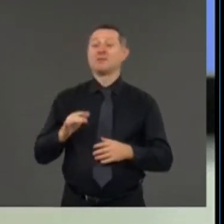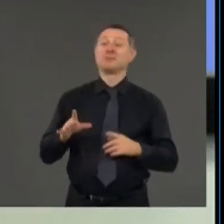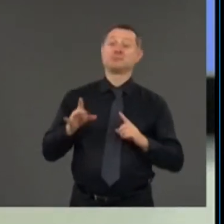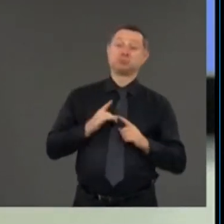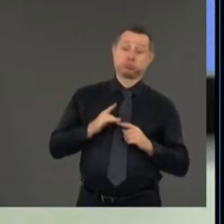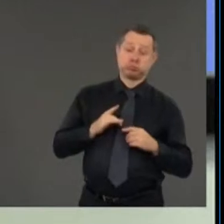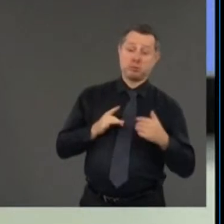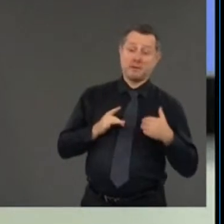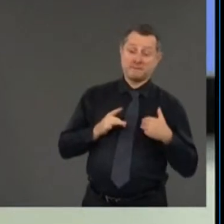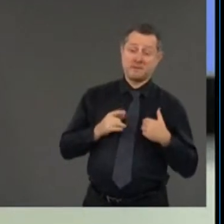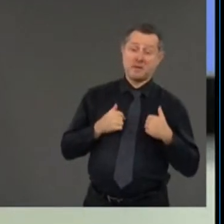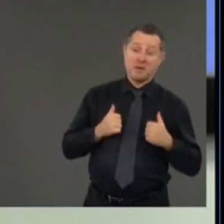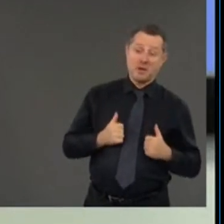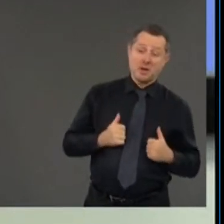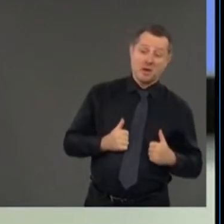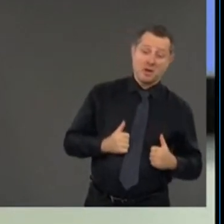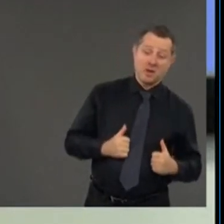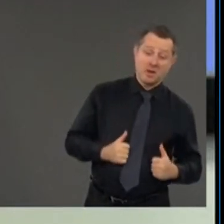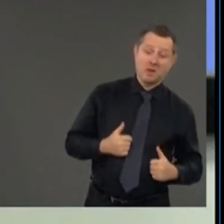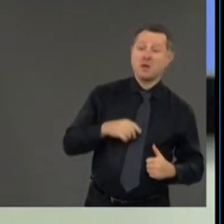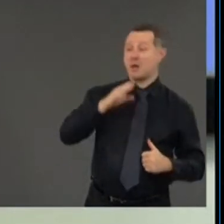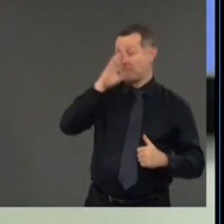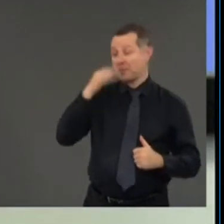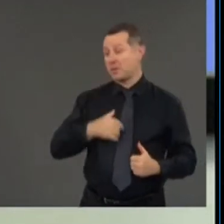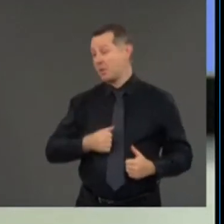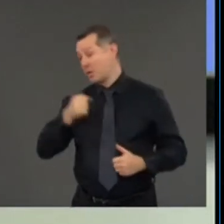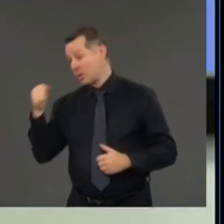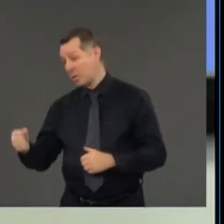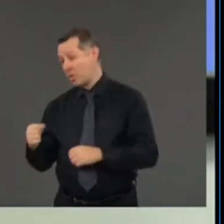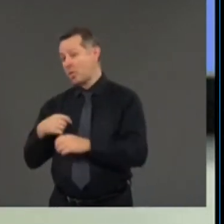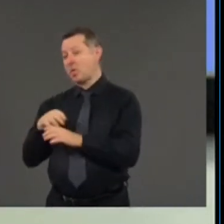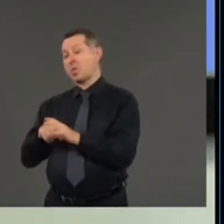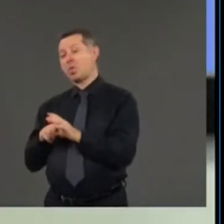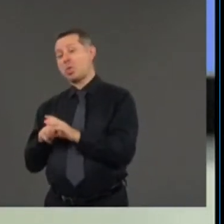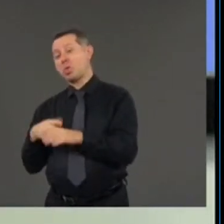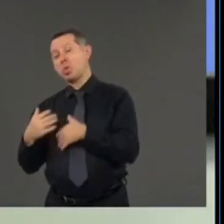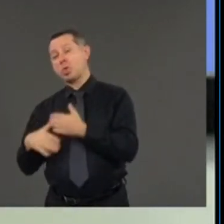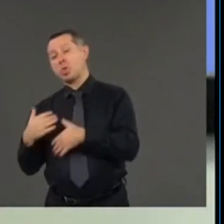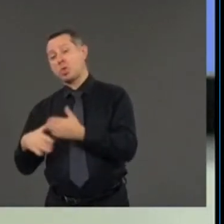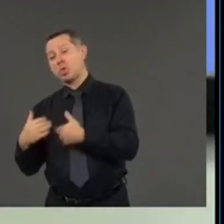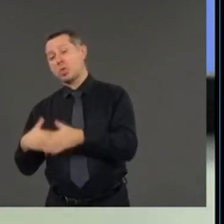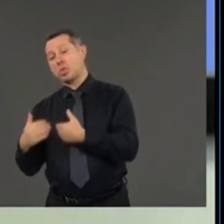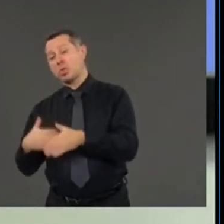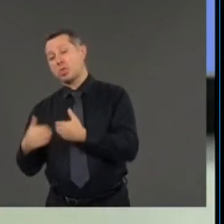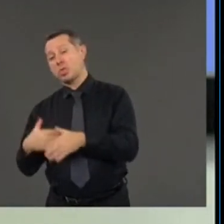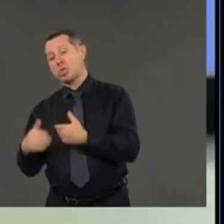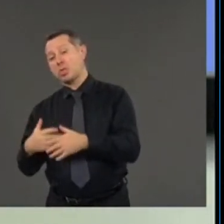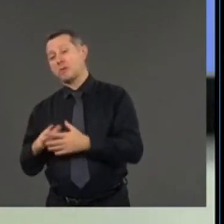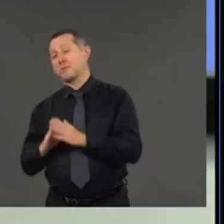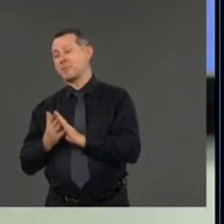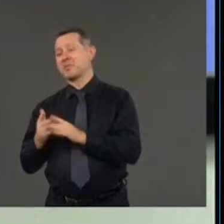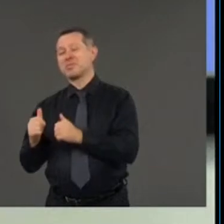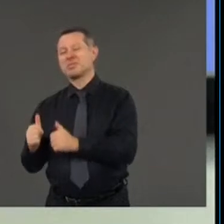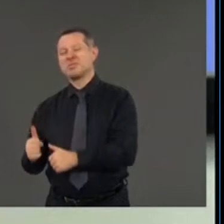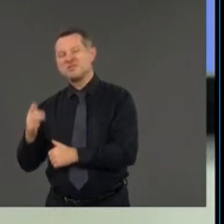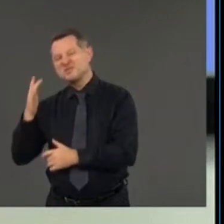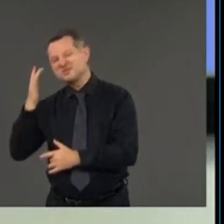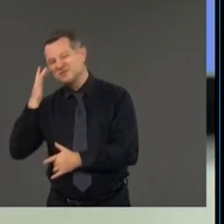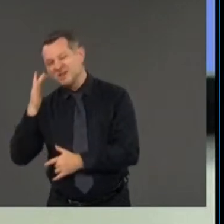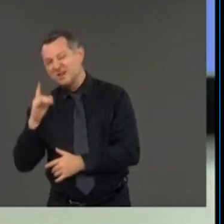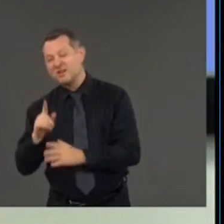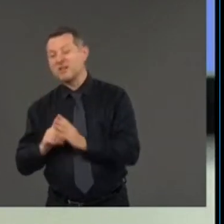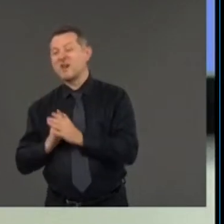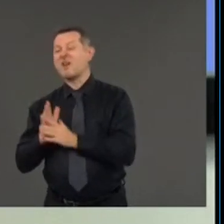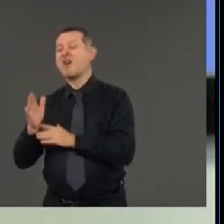admission after the period where patients were pre-hospital and developing worse symptoms, after the period